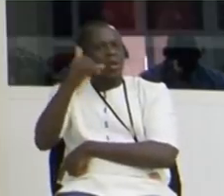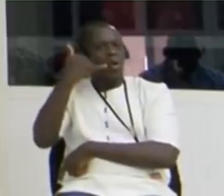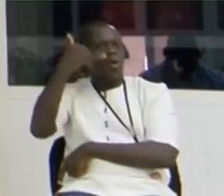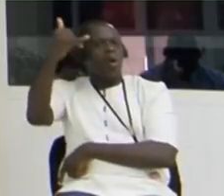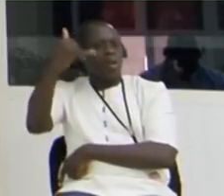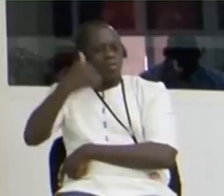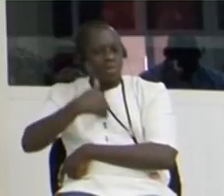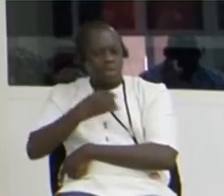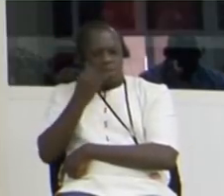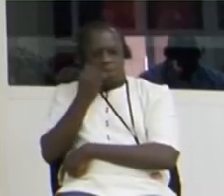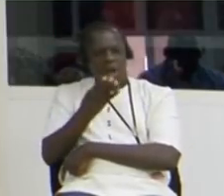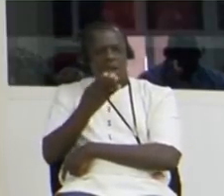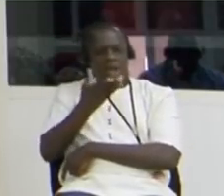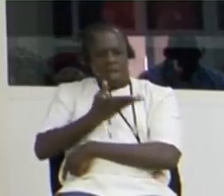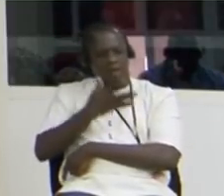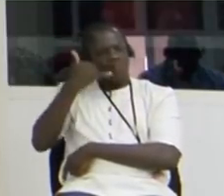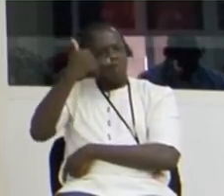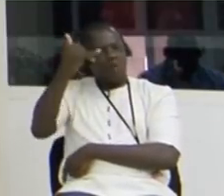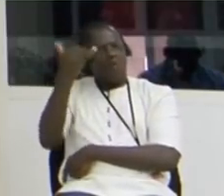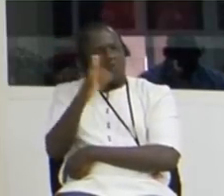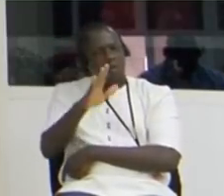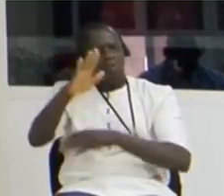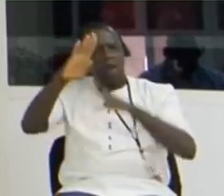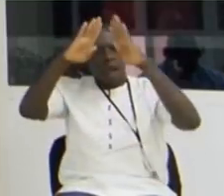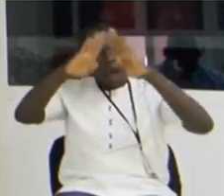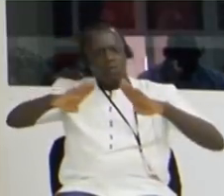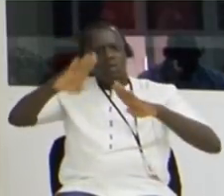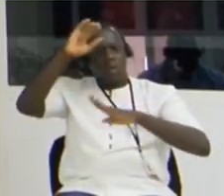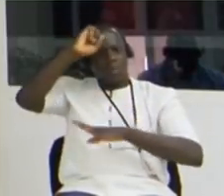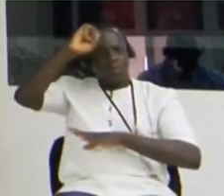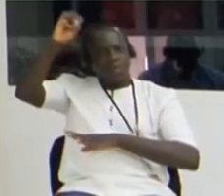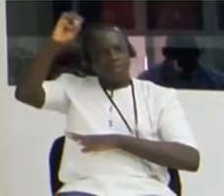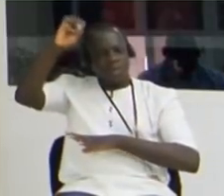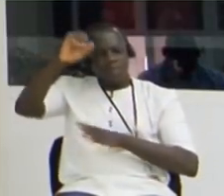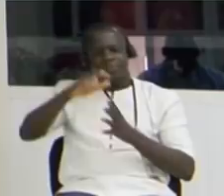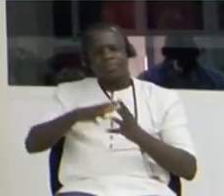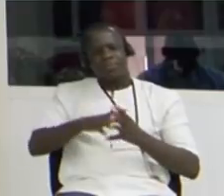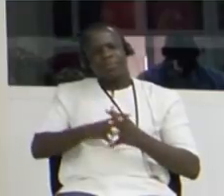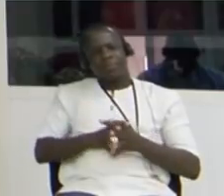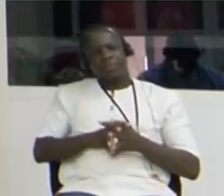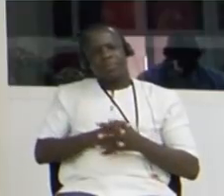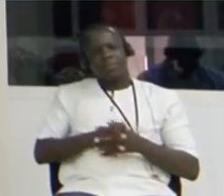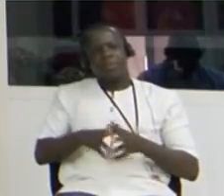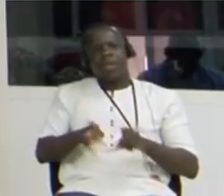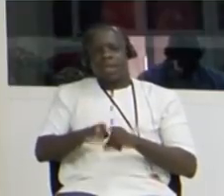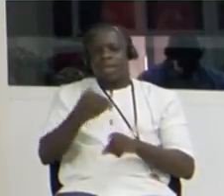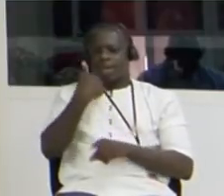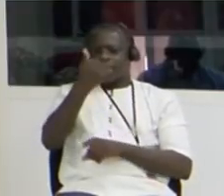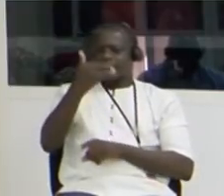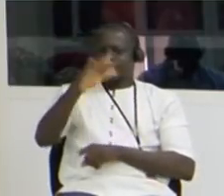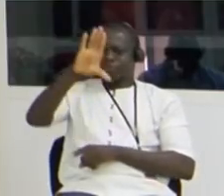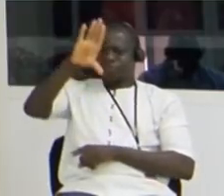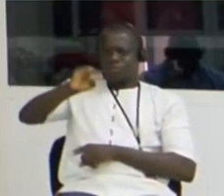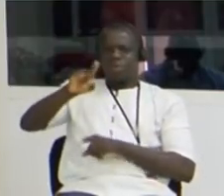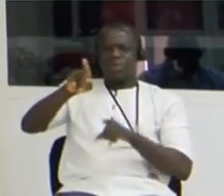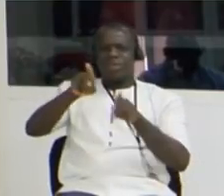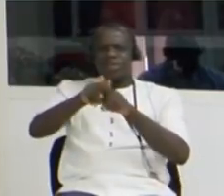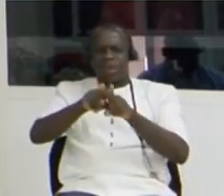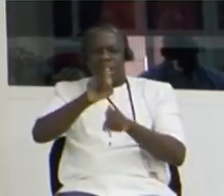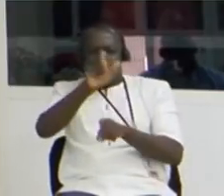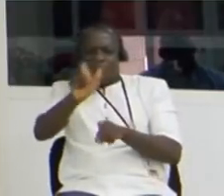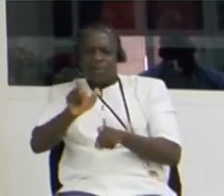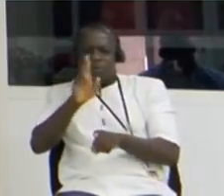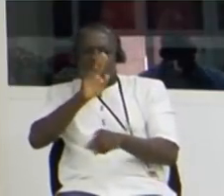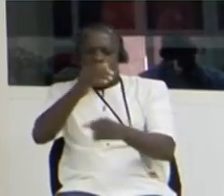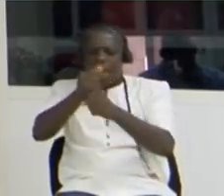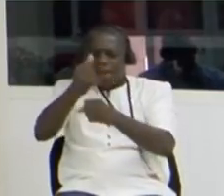got a call from State House, but it was later, that they asked to perform as ushers. And the first thing